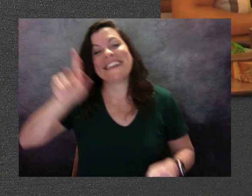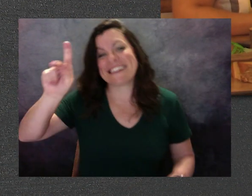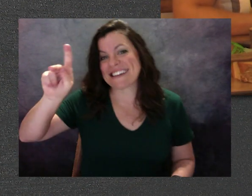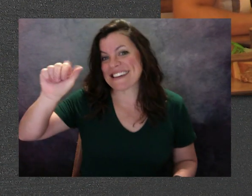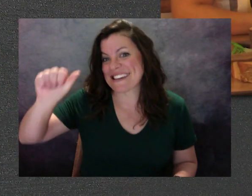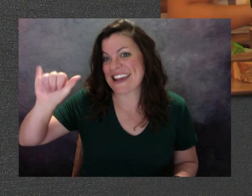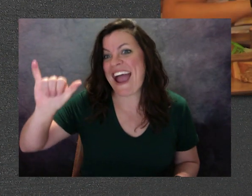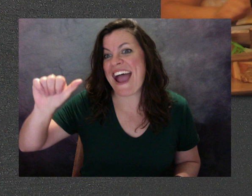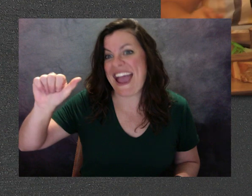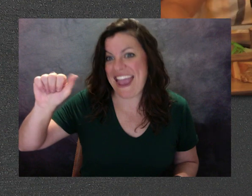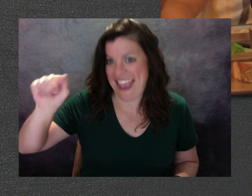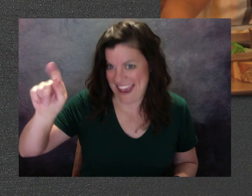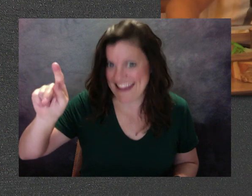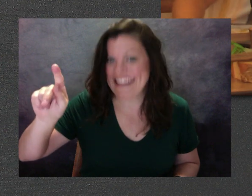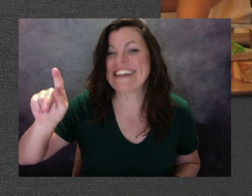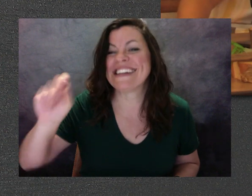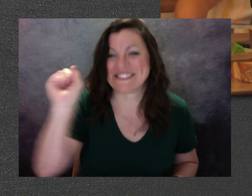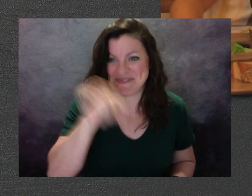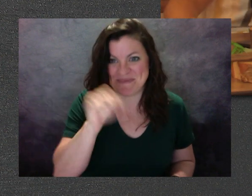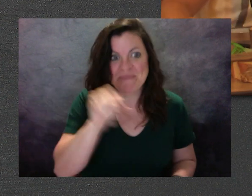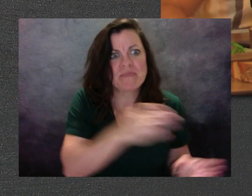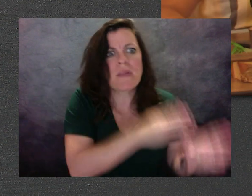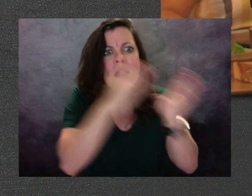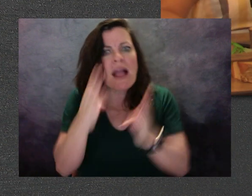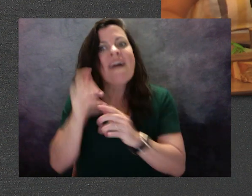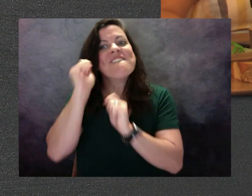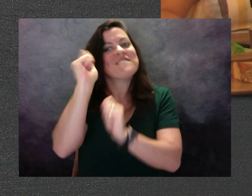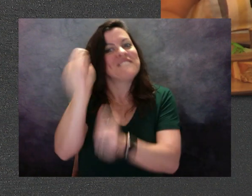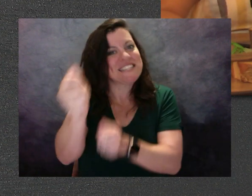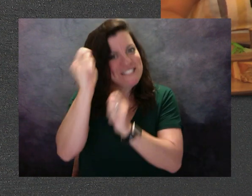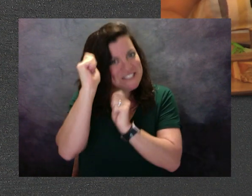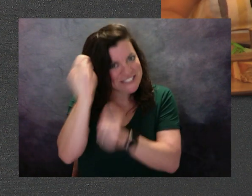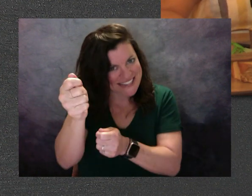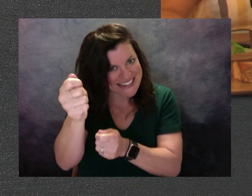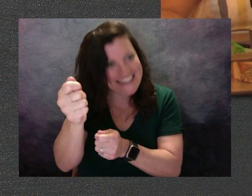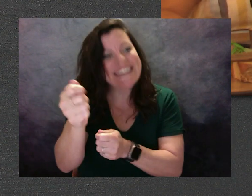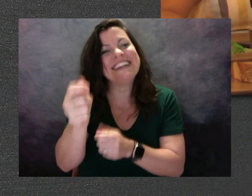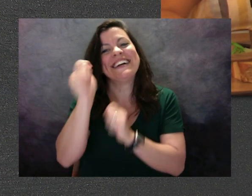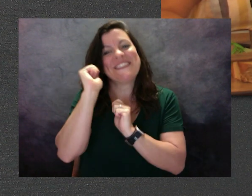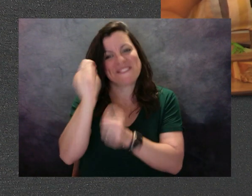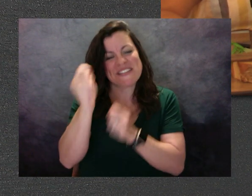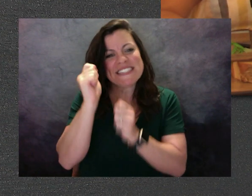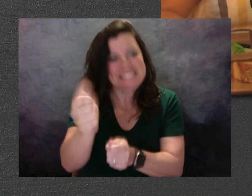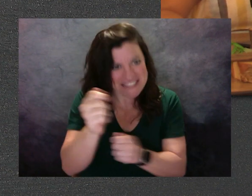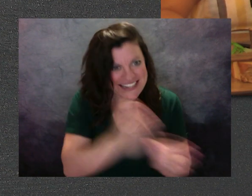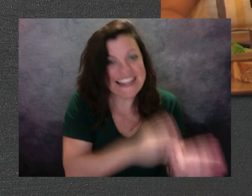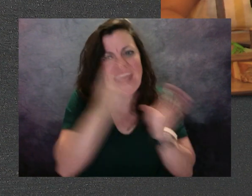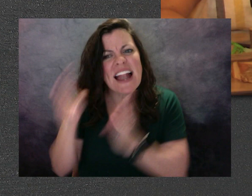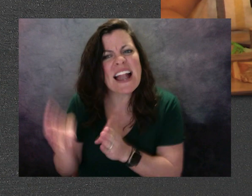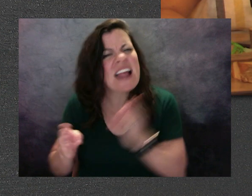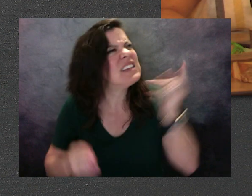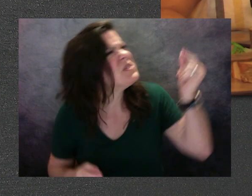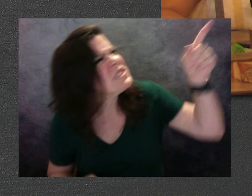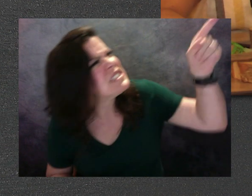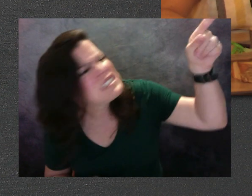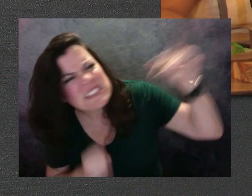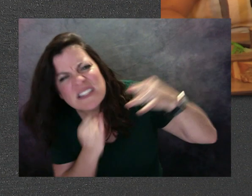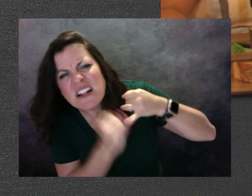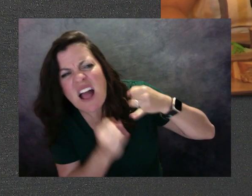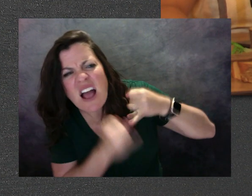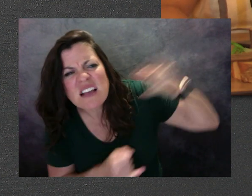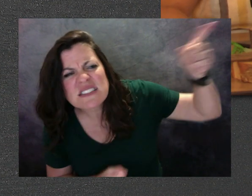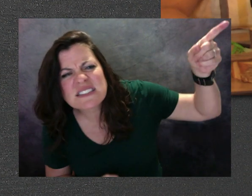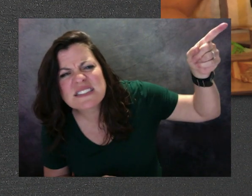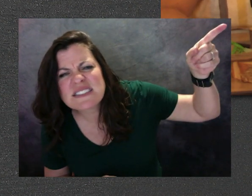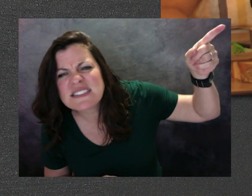fishing. And then, oh my goodness, what are those people doing? Looks like they're jumping off